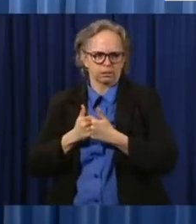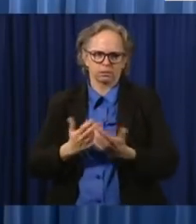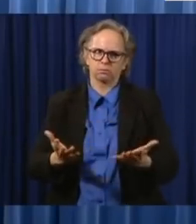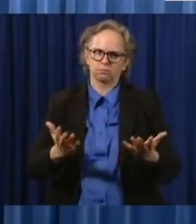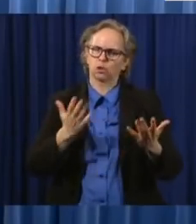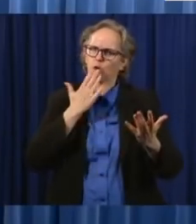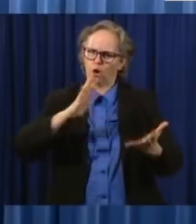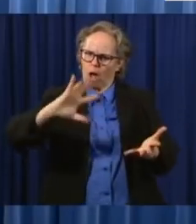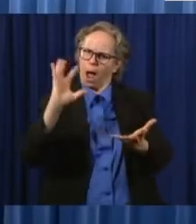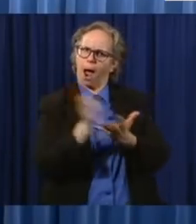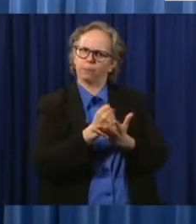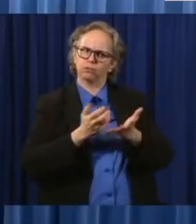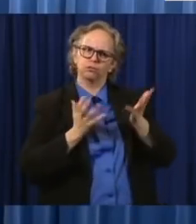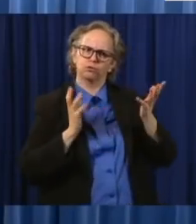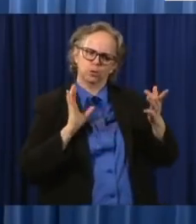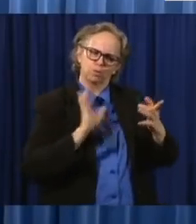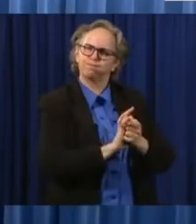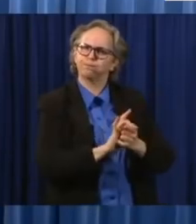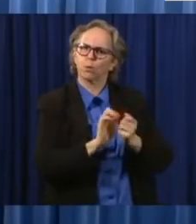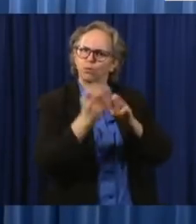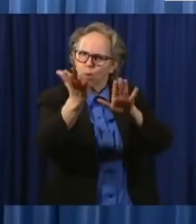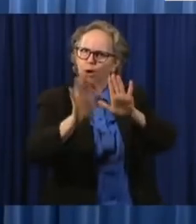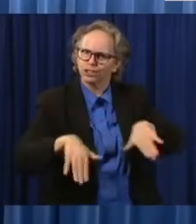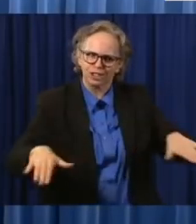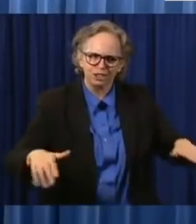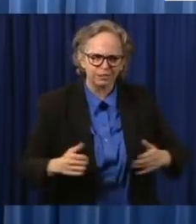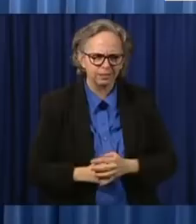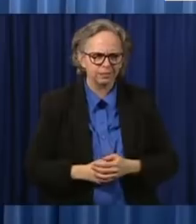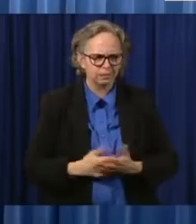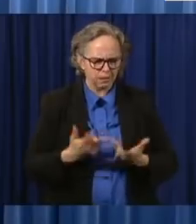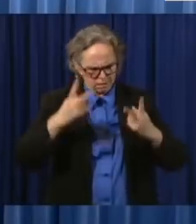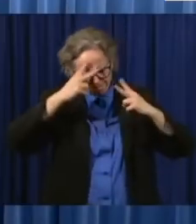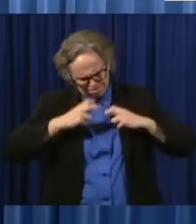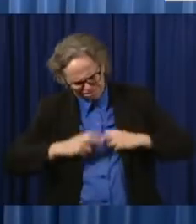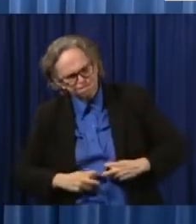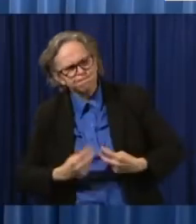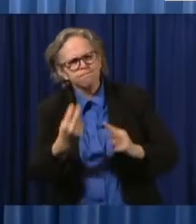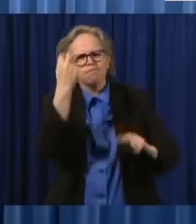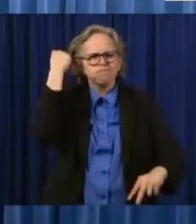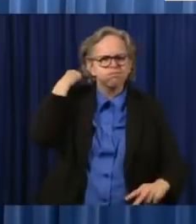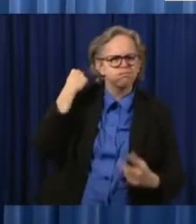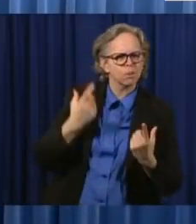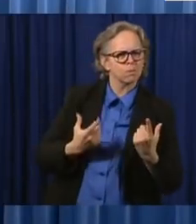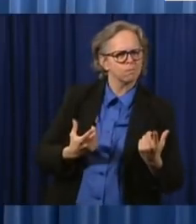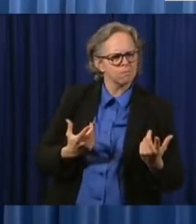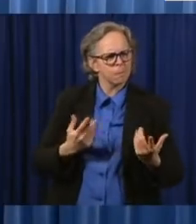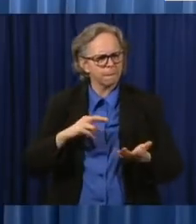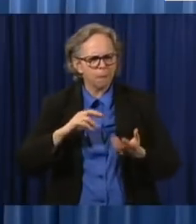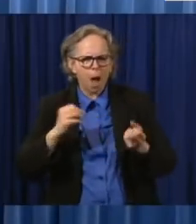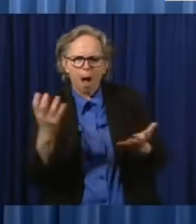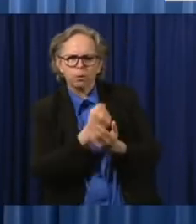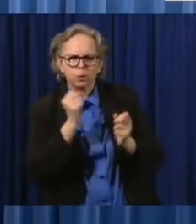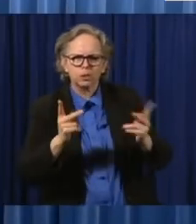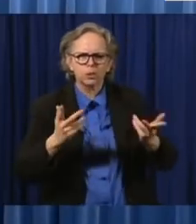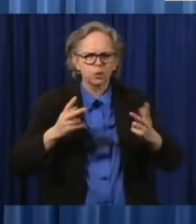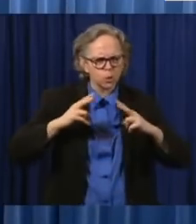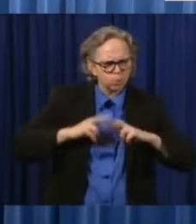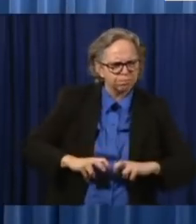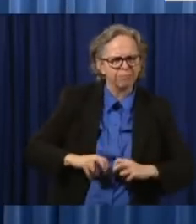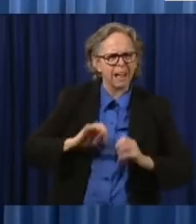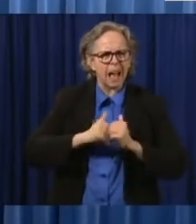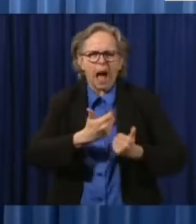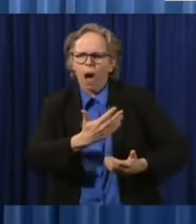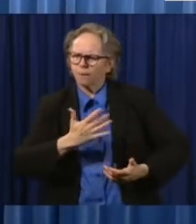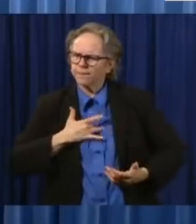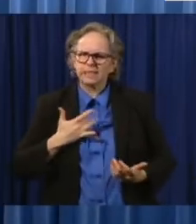connect. It's a chance to reflect. It's a chance to see how each one of us feels about, what we